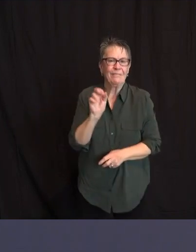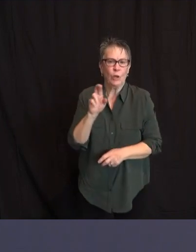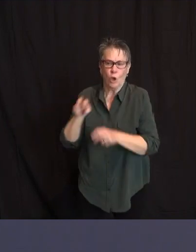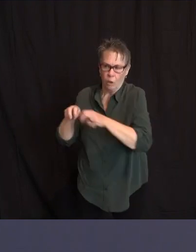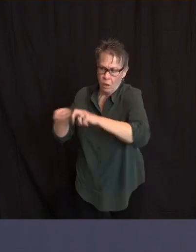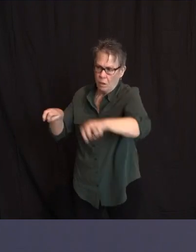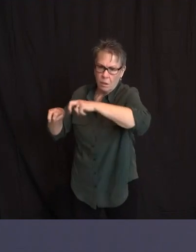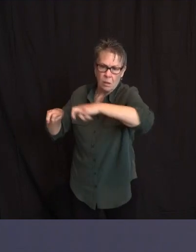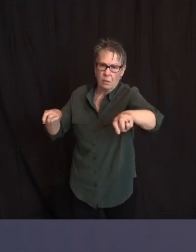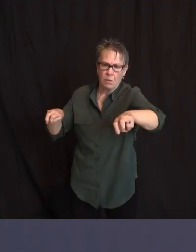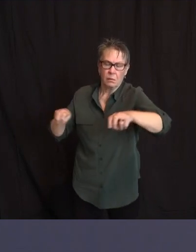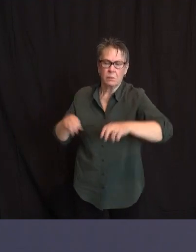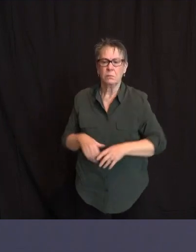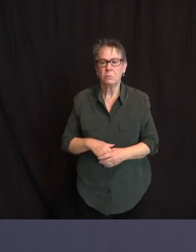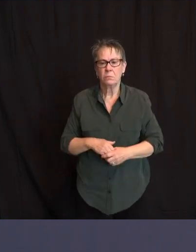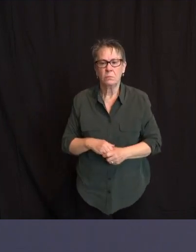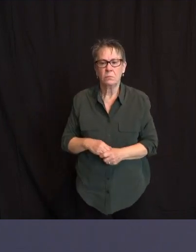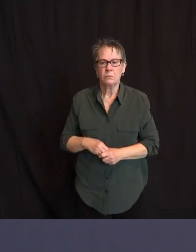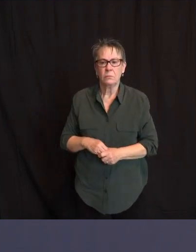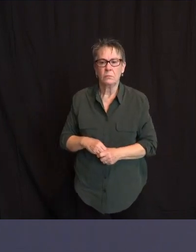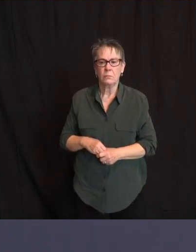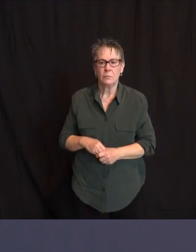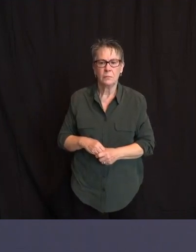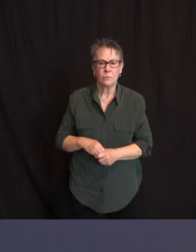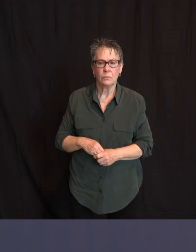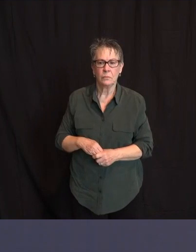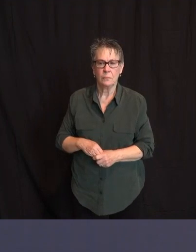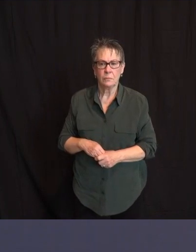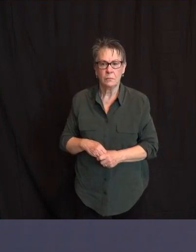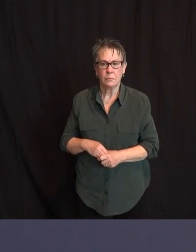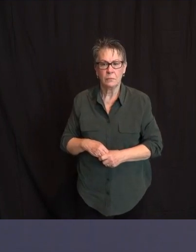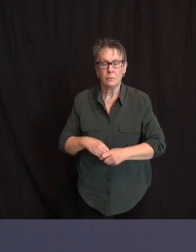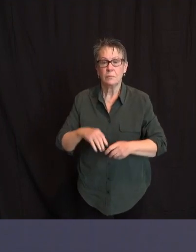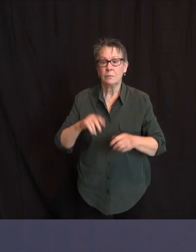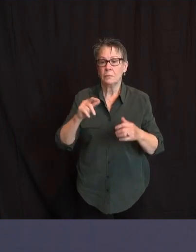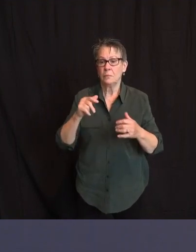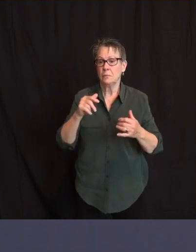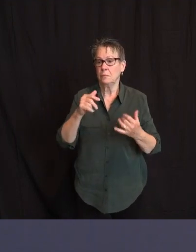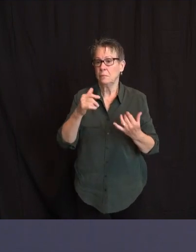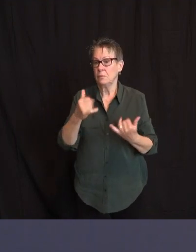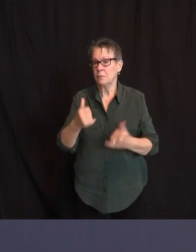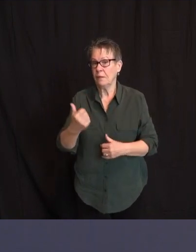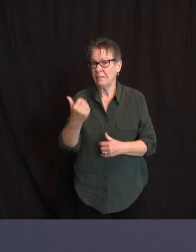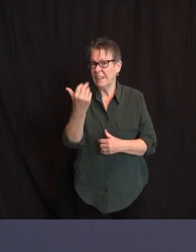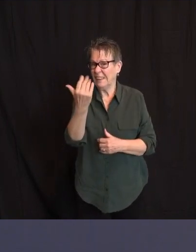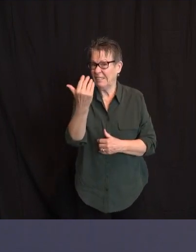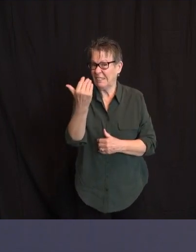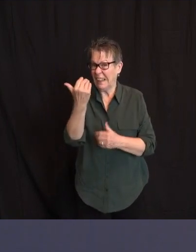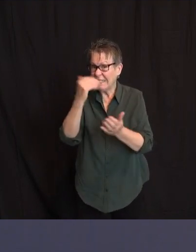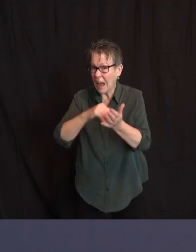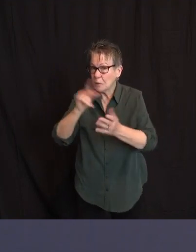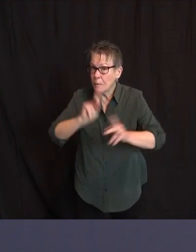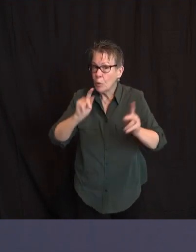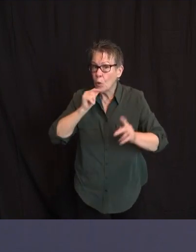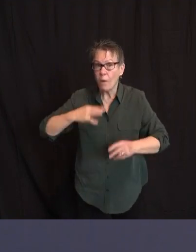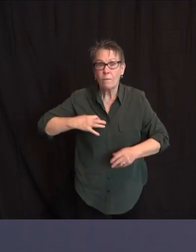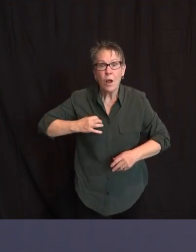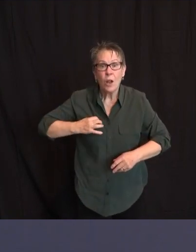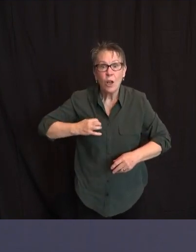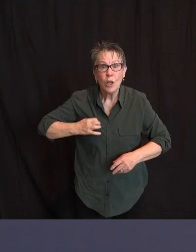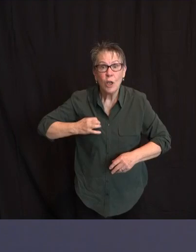need them not only to staff the field hospitals, but to help our hospitals, particularly in the